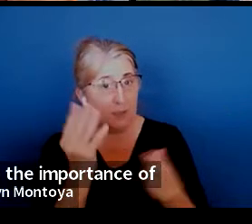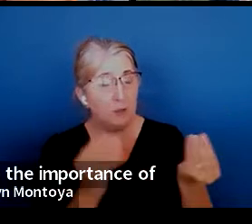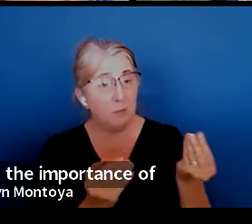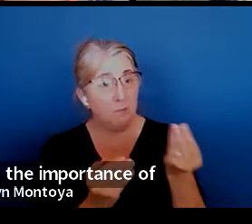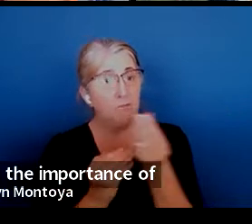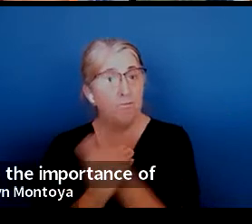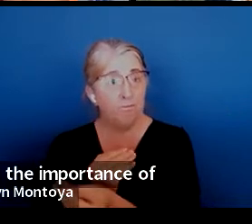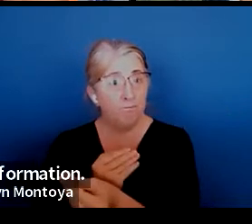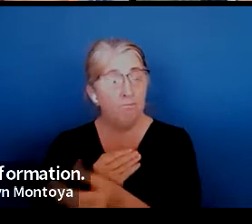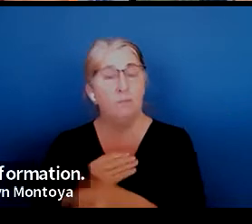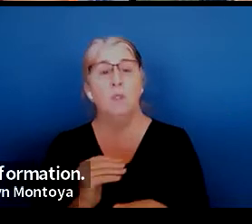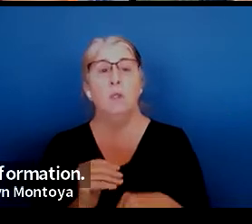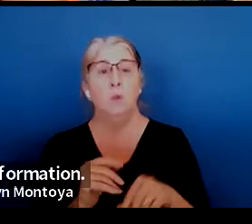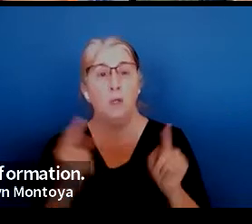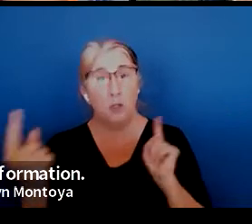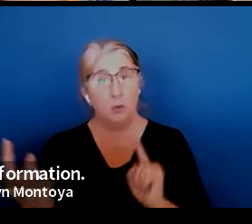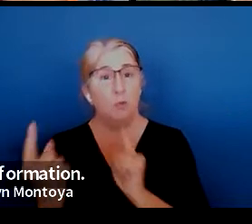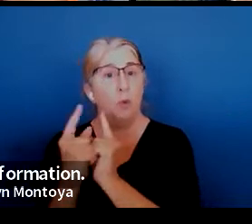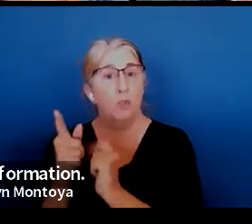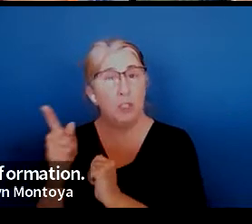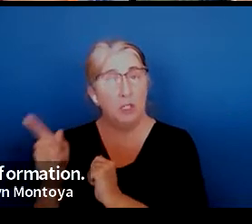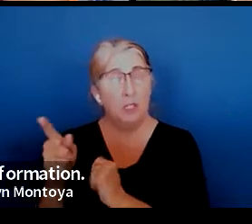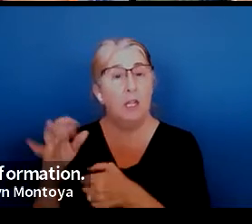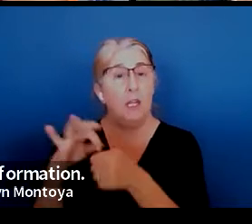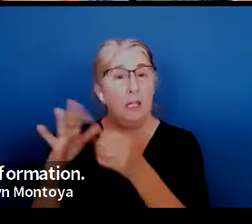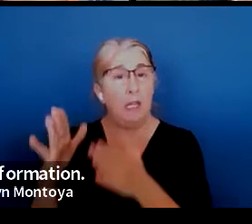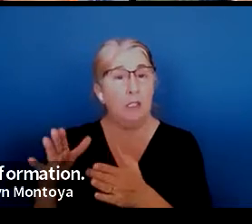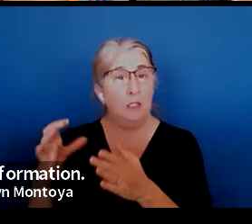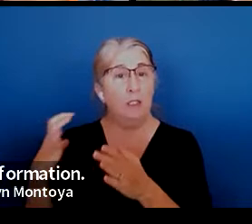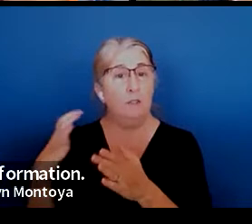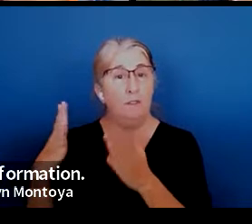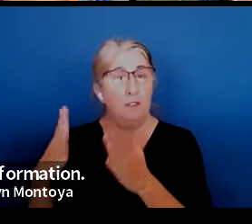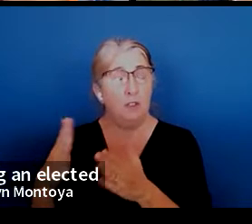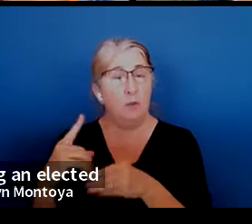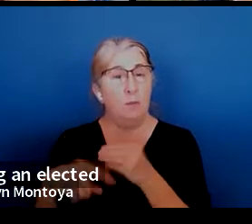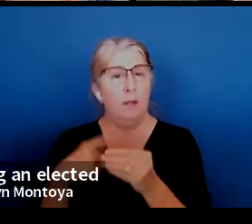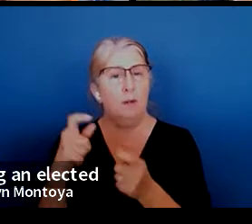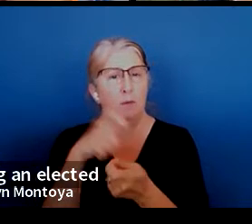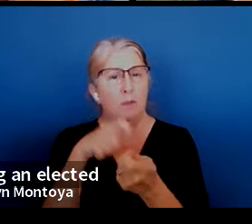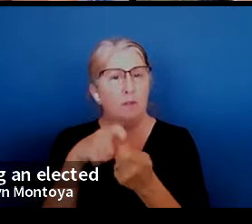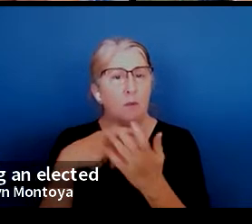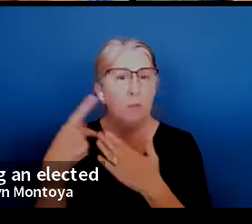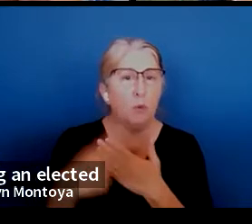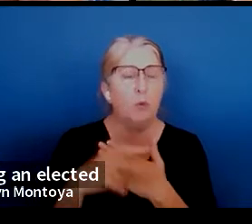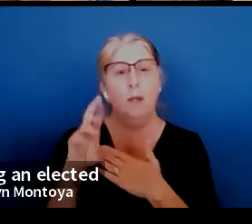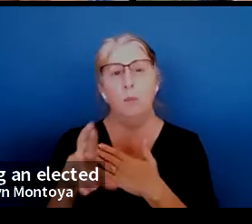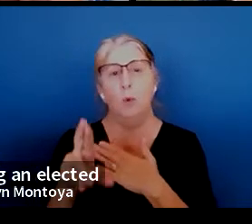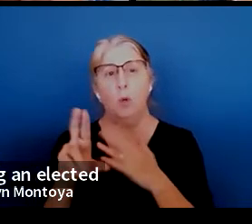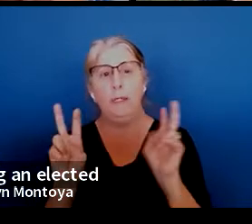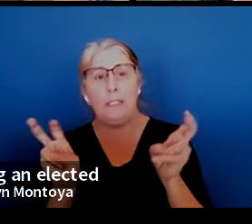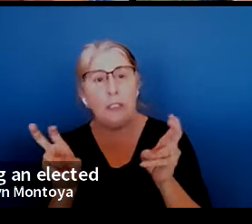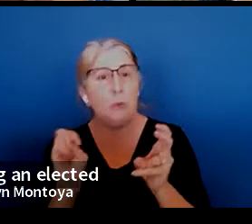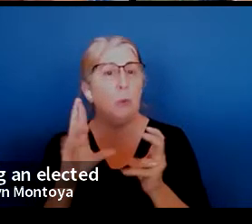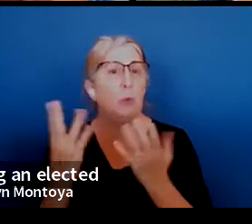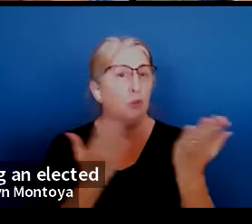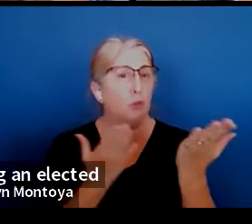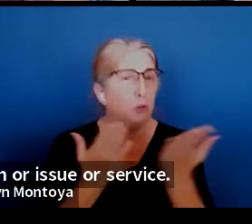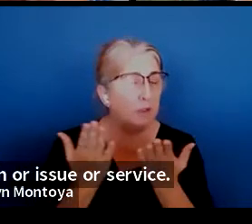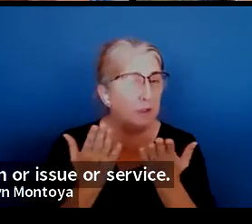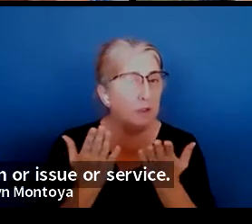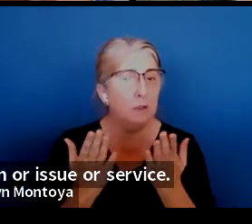whenever you're approaching an elected official about a specific program or issue or service,